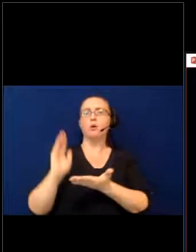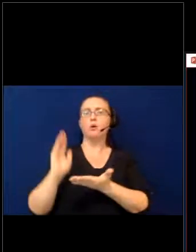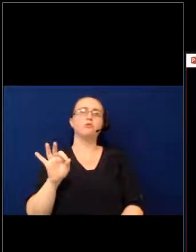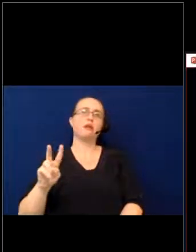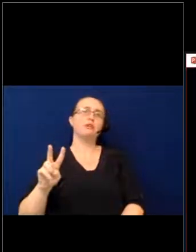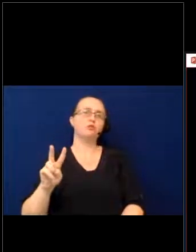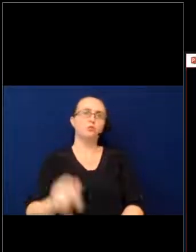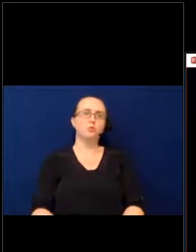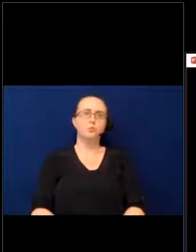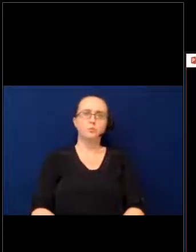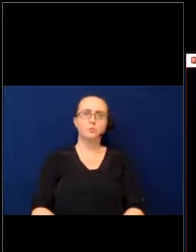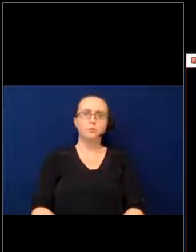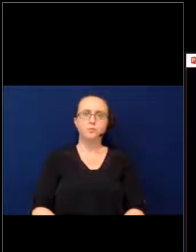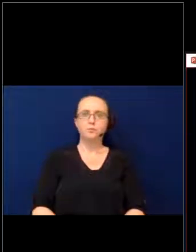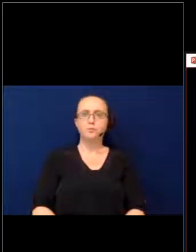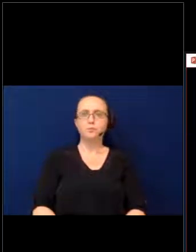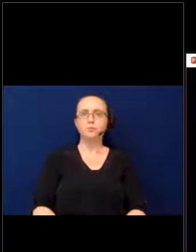192.